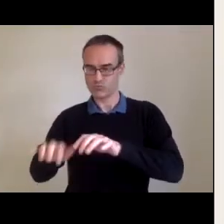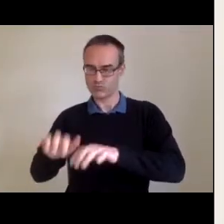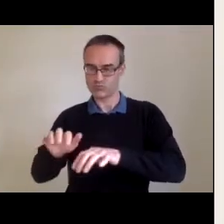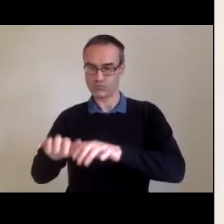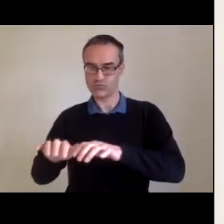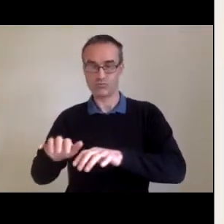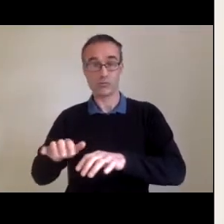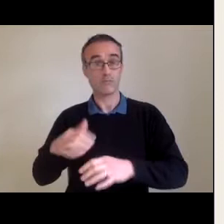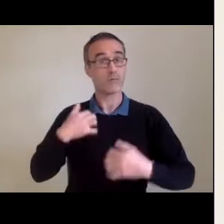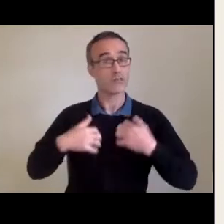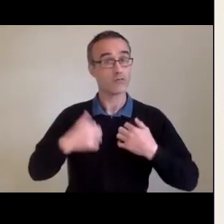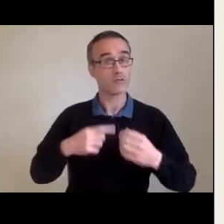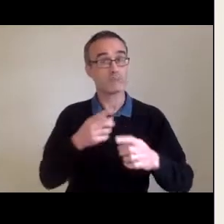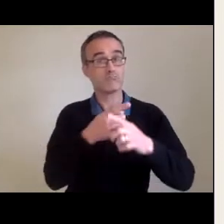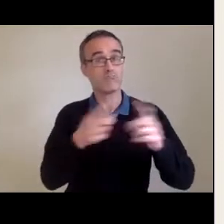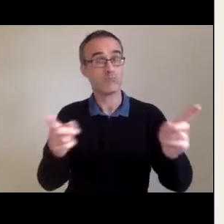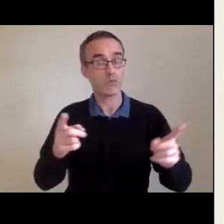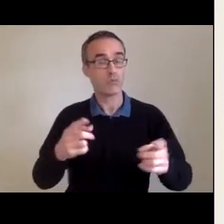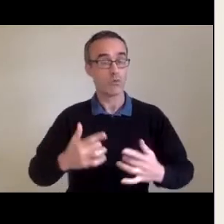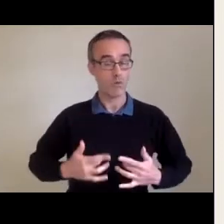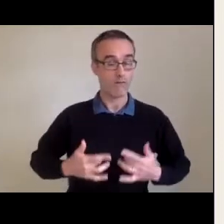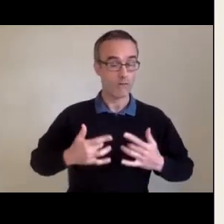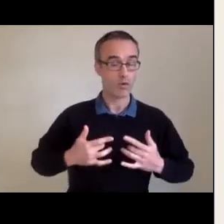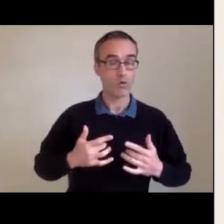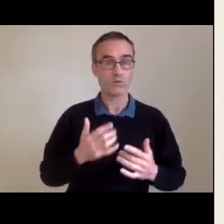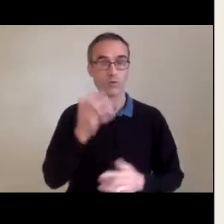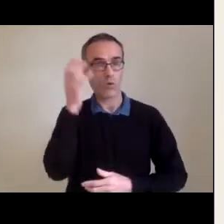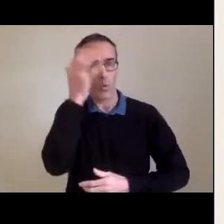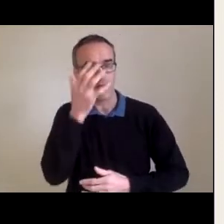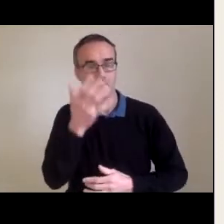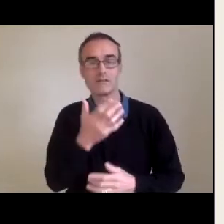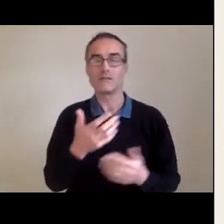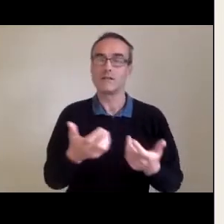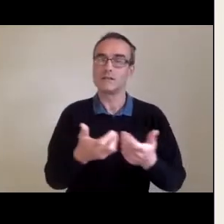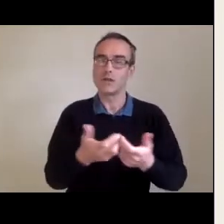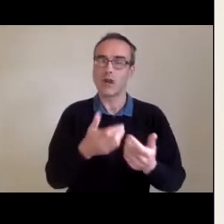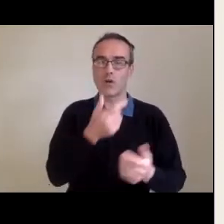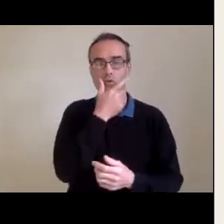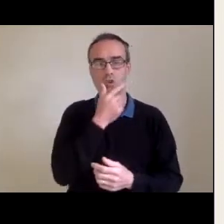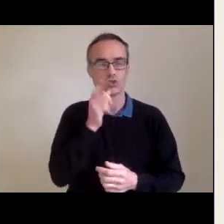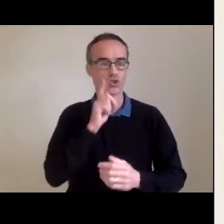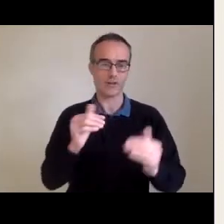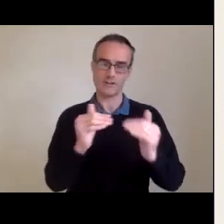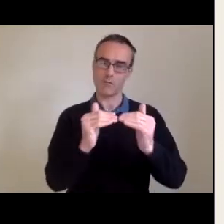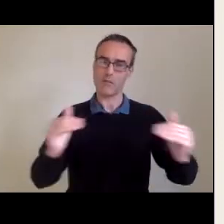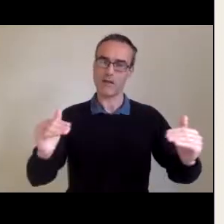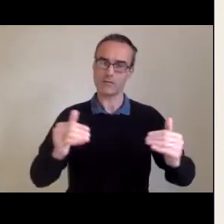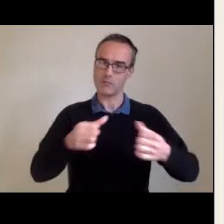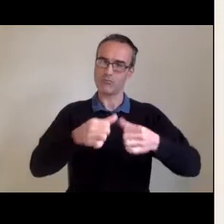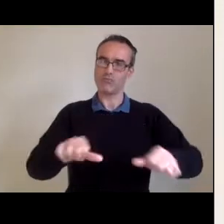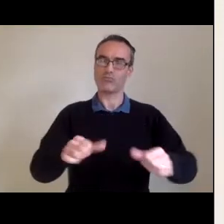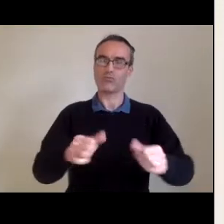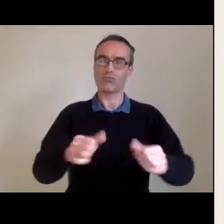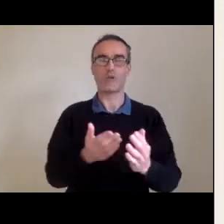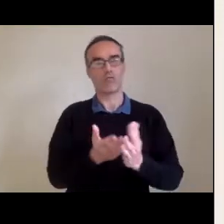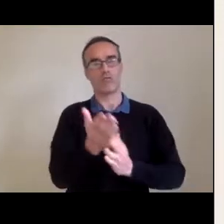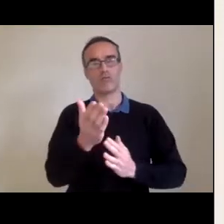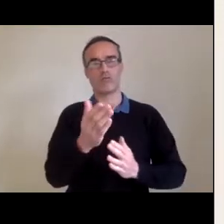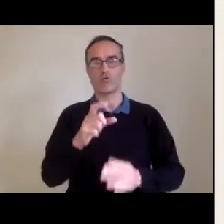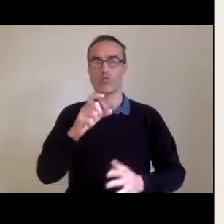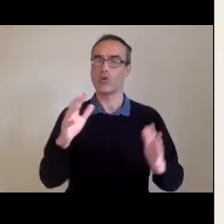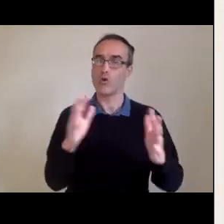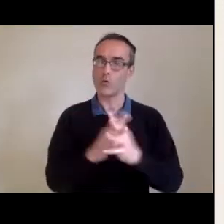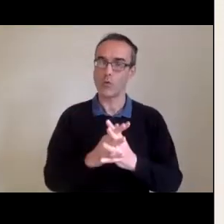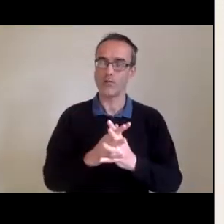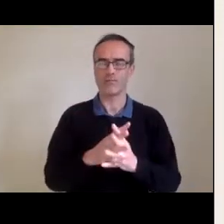your concerns about how we address gender parity across the Commonwealth. So please get any questions or comments that you have in